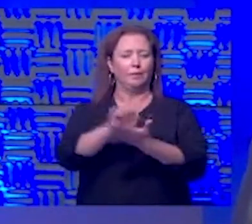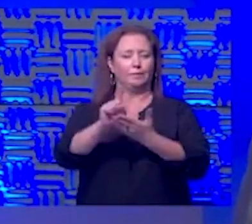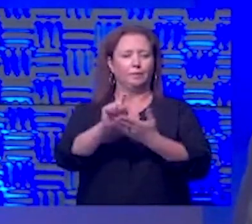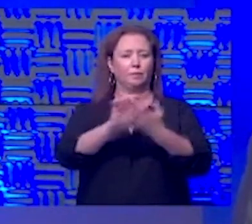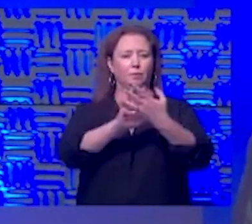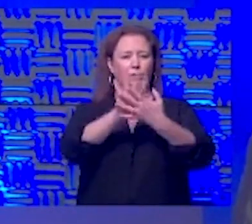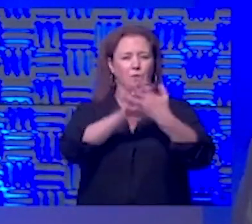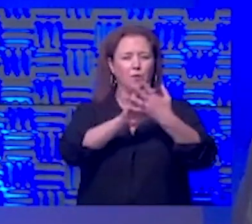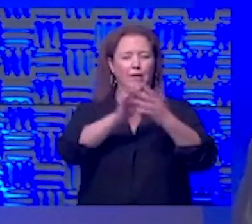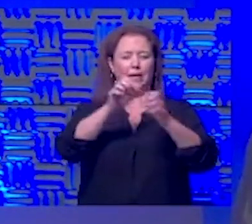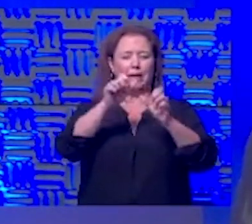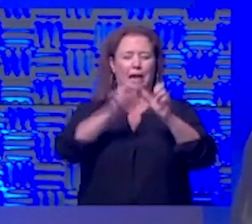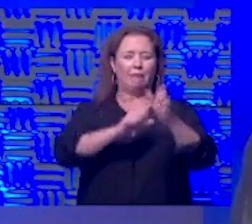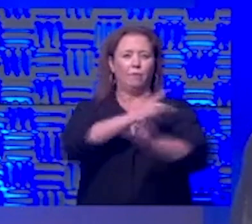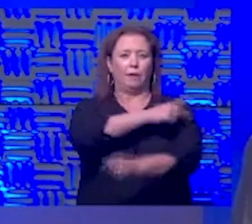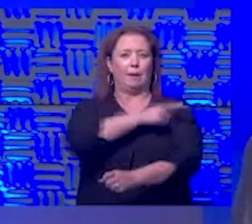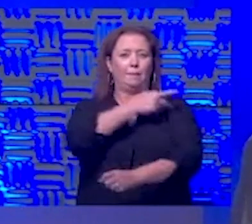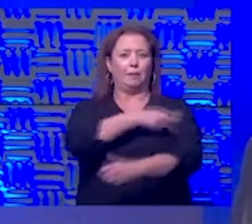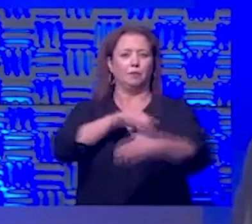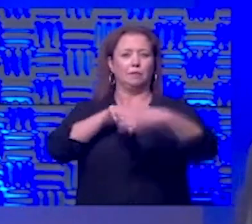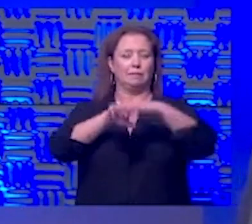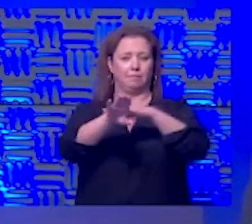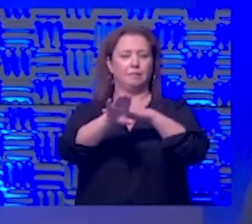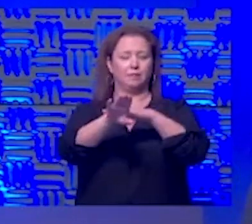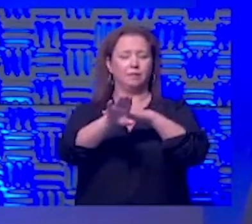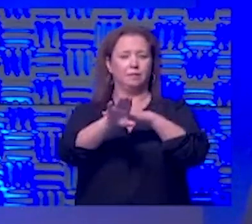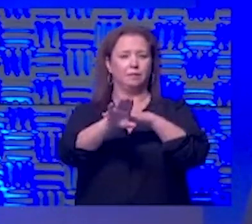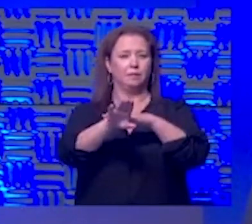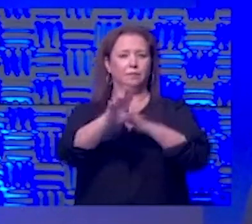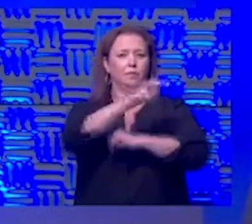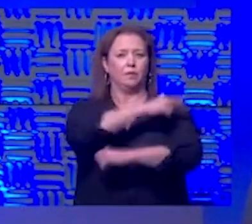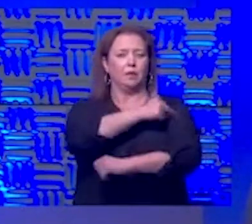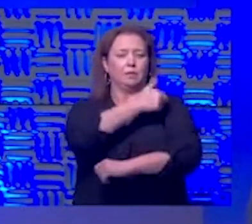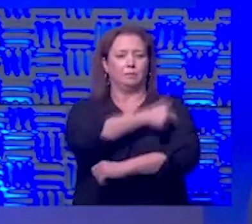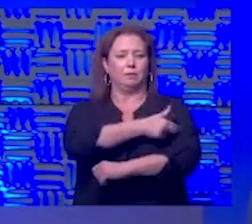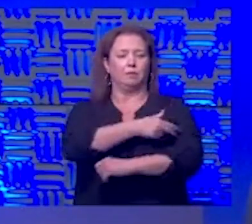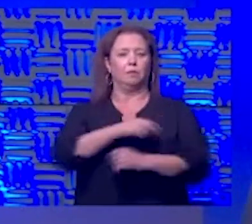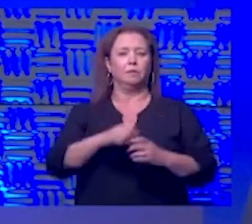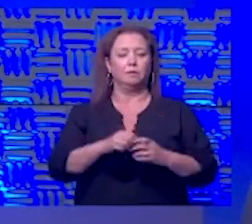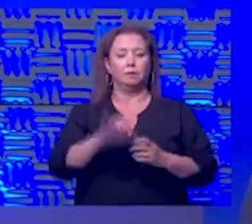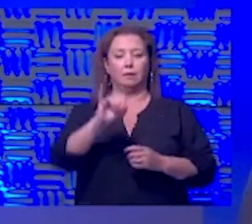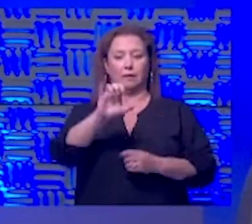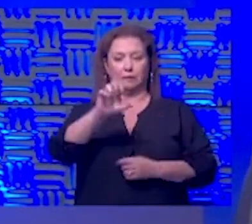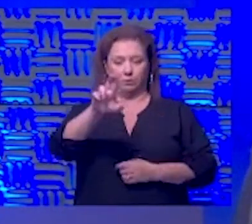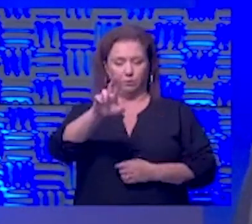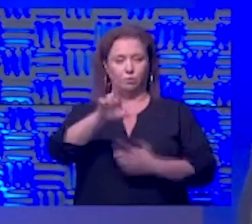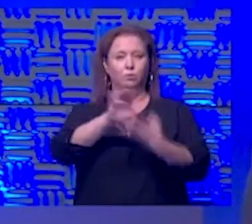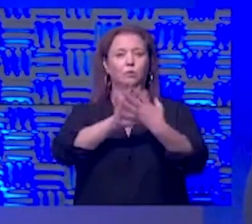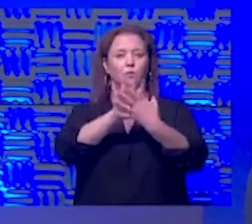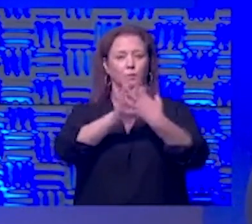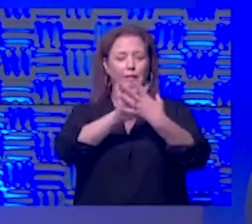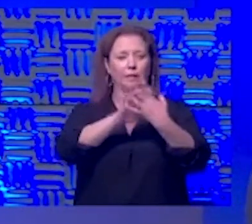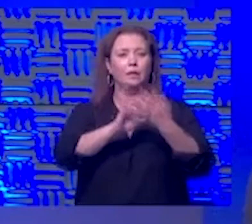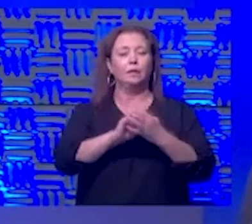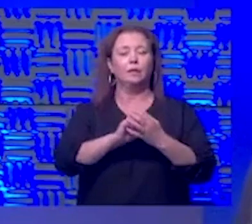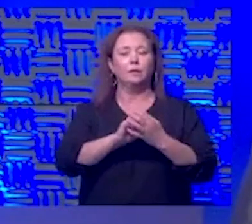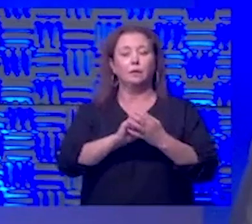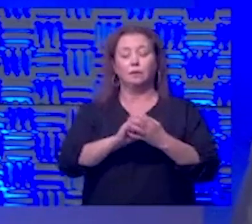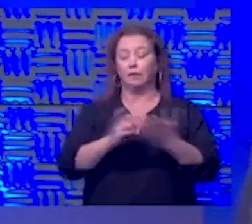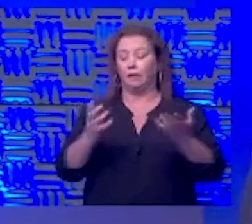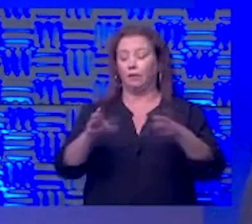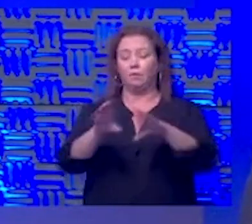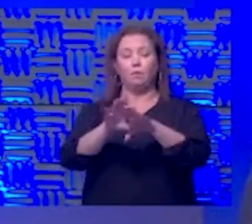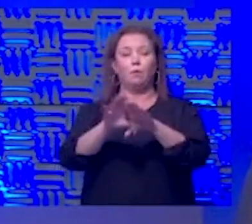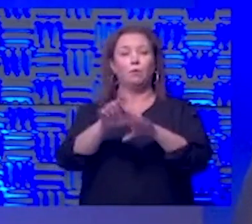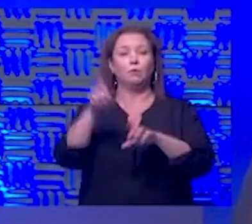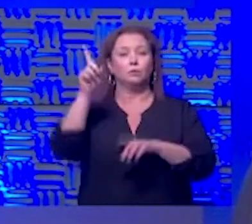screening every patient that comes in for admission to the hospital. So, of course, ICU. On the floors. We